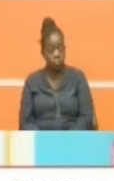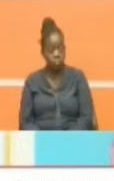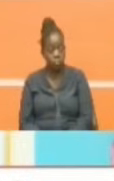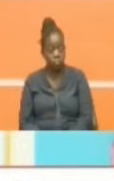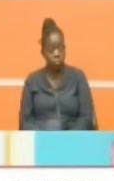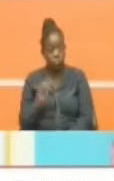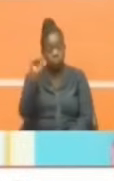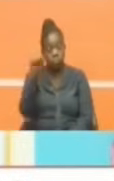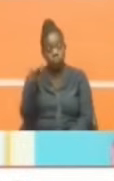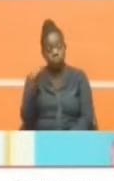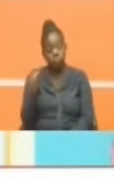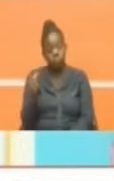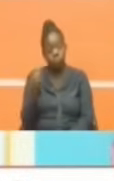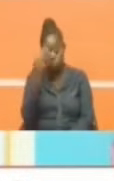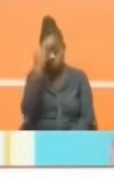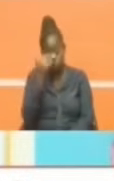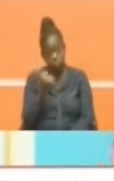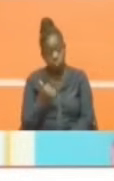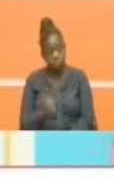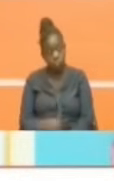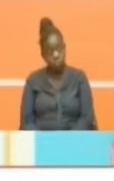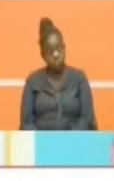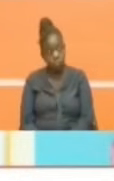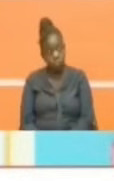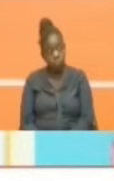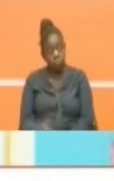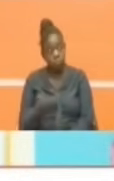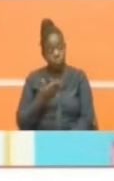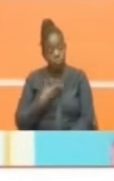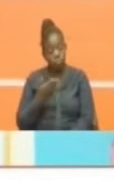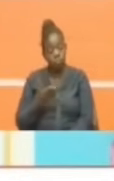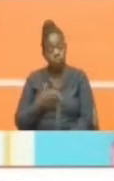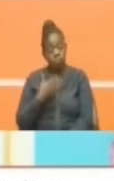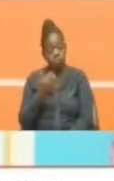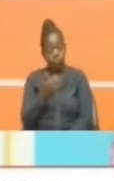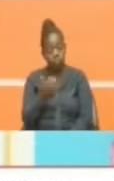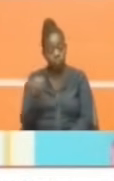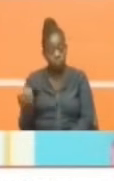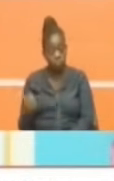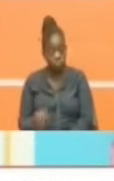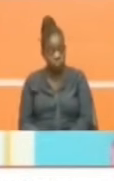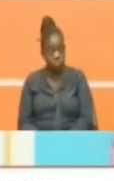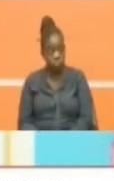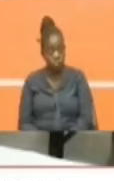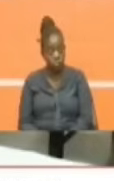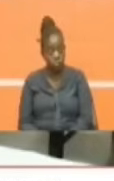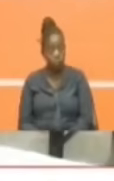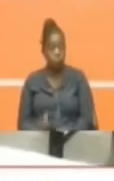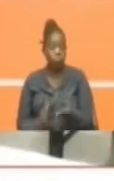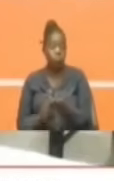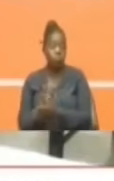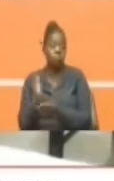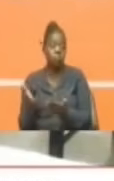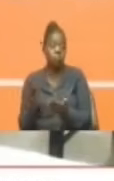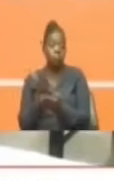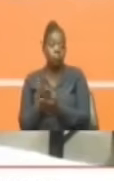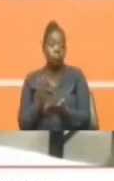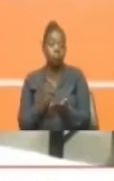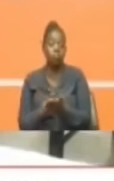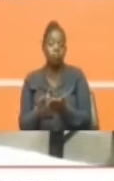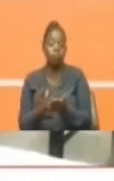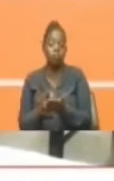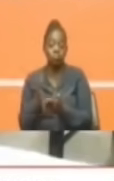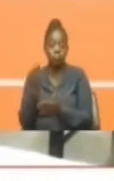Yeah, because well, they have my children. Isn't it? Ne yasabye okumusonyiwa abanga